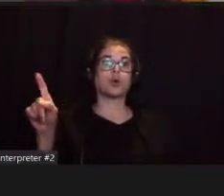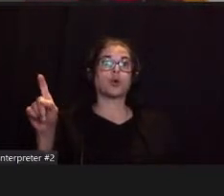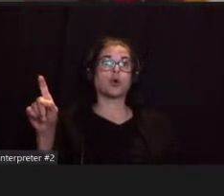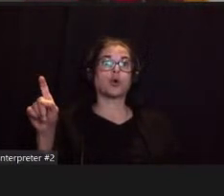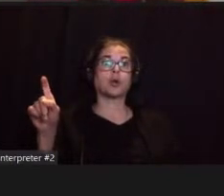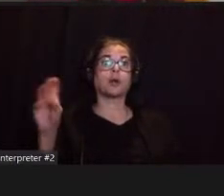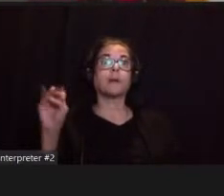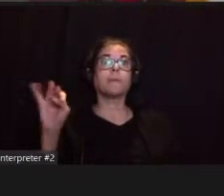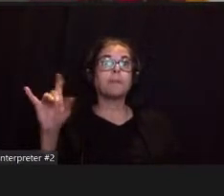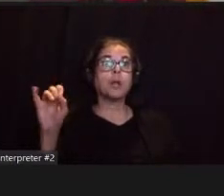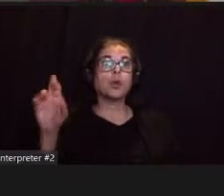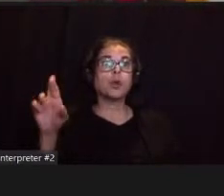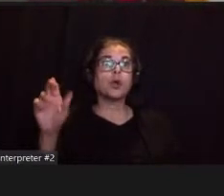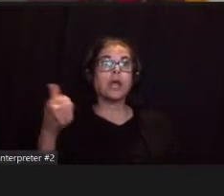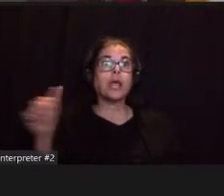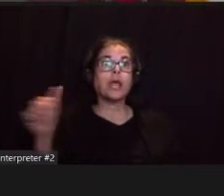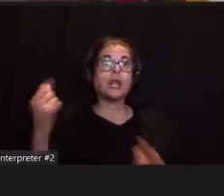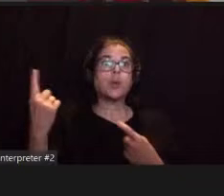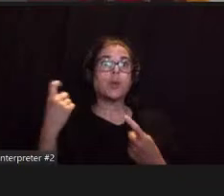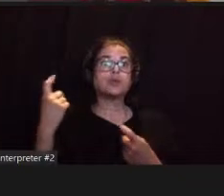Reverend Miller, any questions?